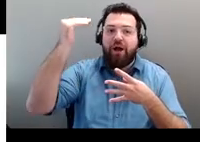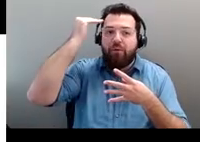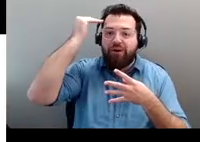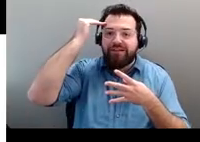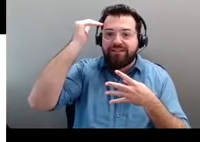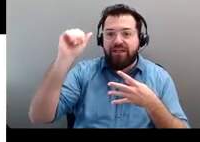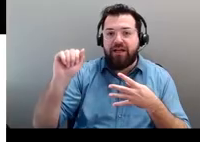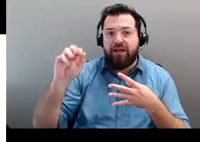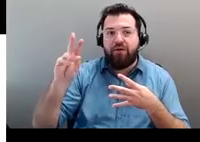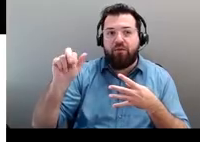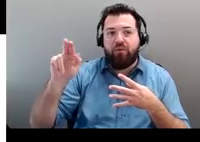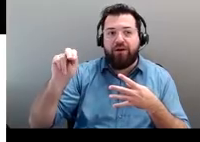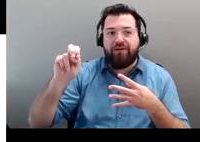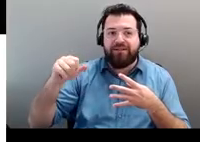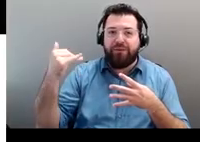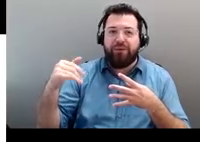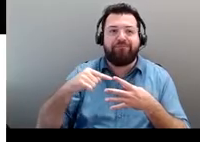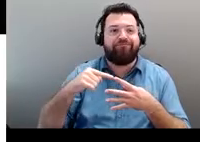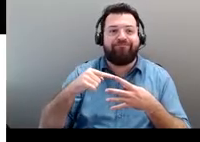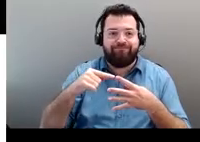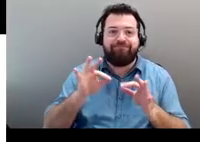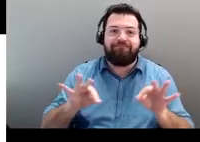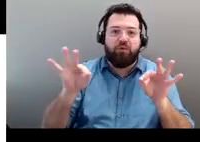Awareness matters. Awareness breaks the spell.